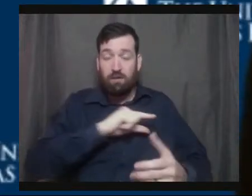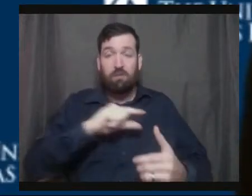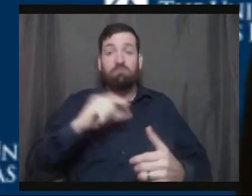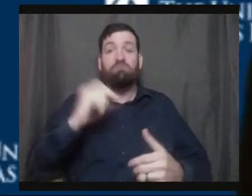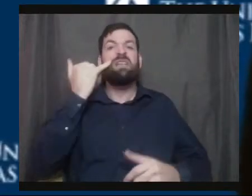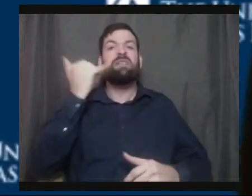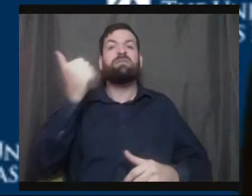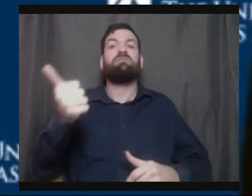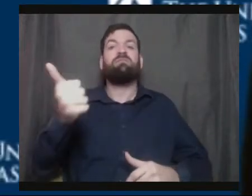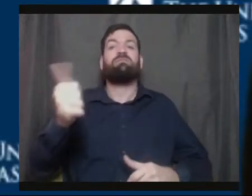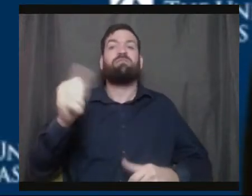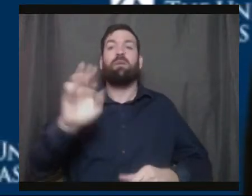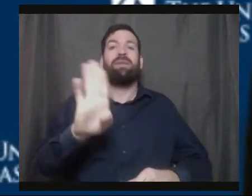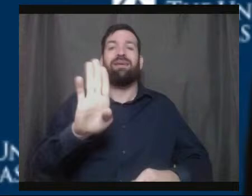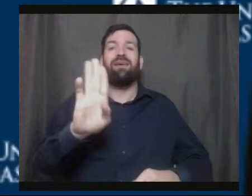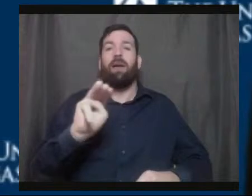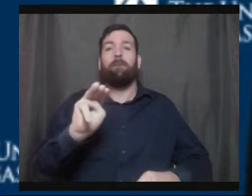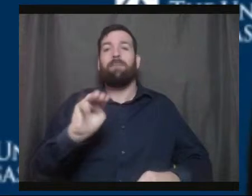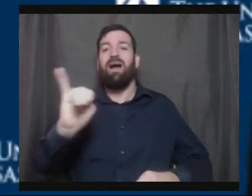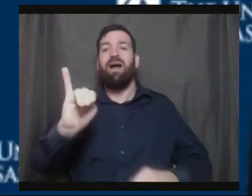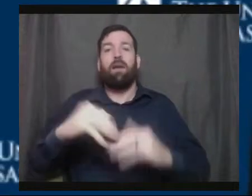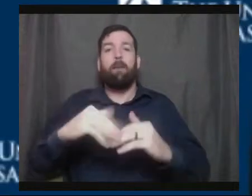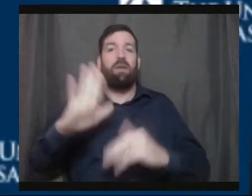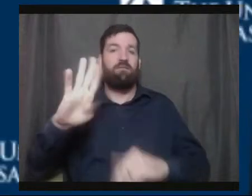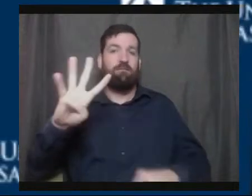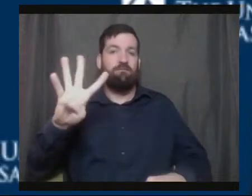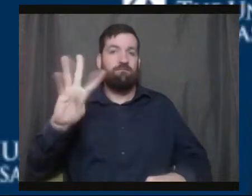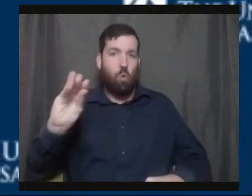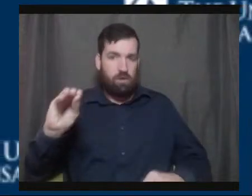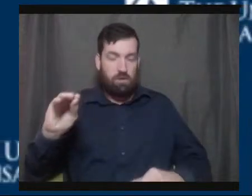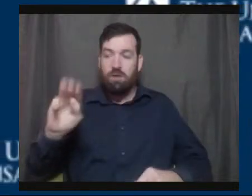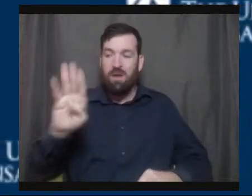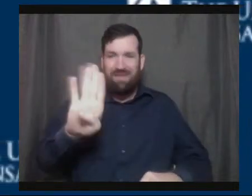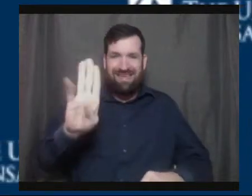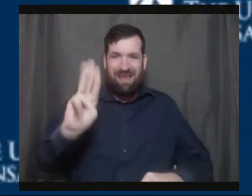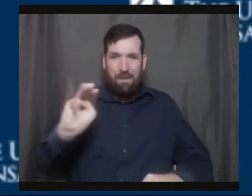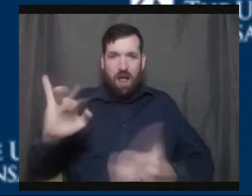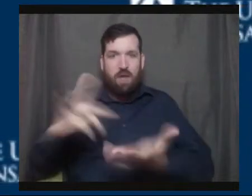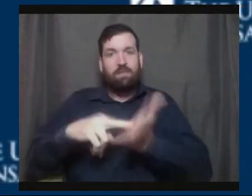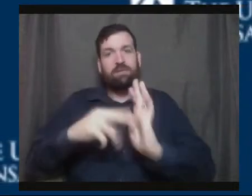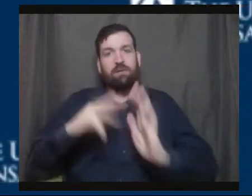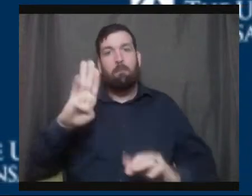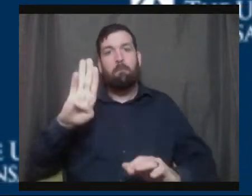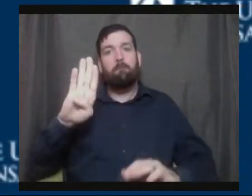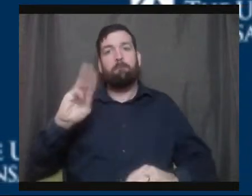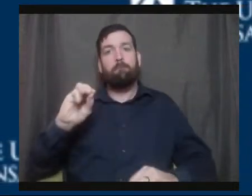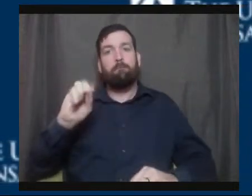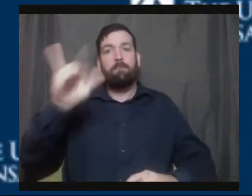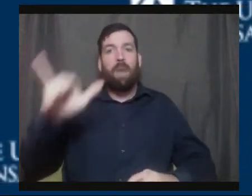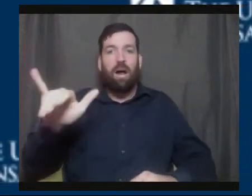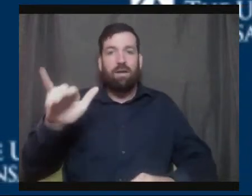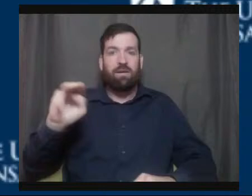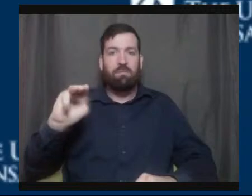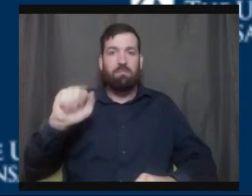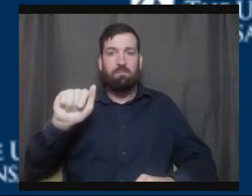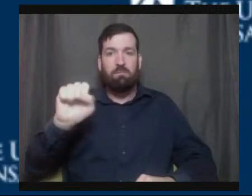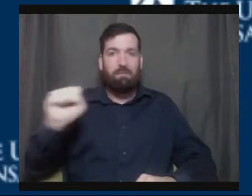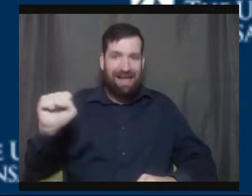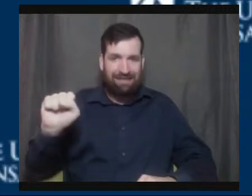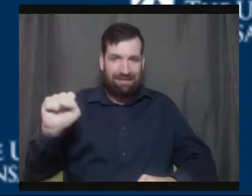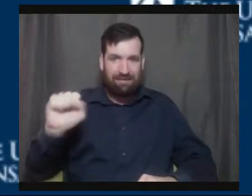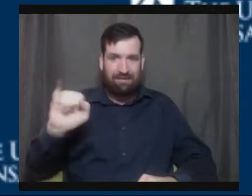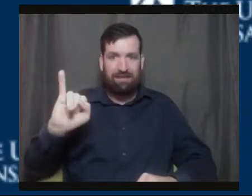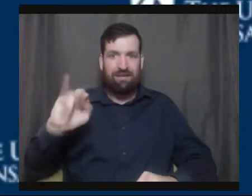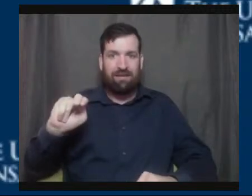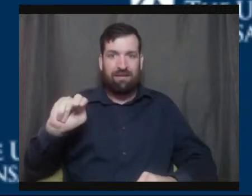has a BMI above 40, and BMI stands for body mass index. That's something you can find a BMI calculator on the internet and put in